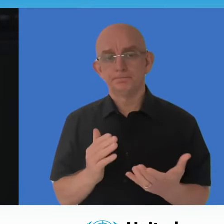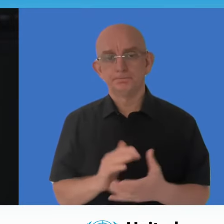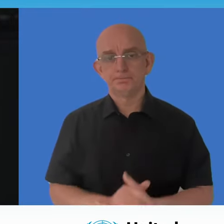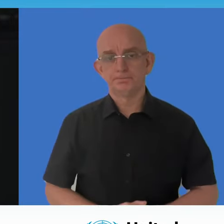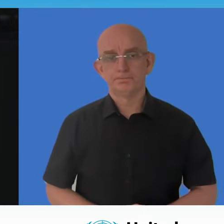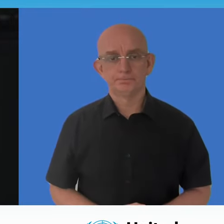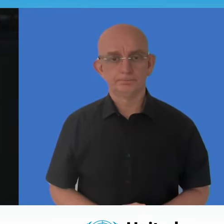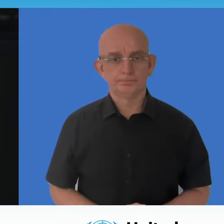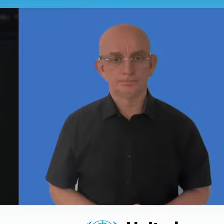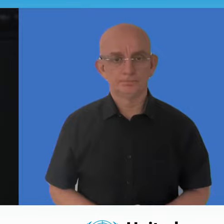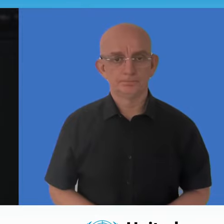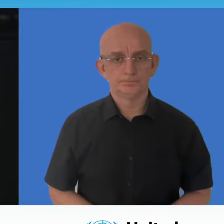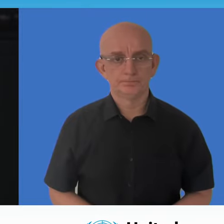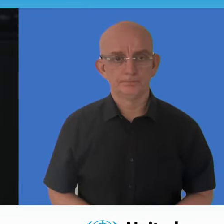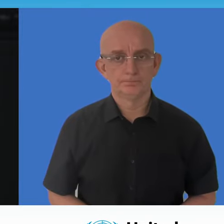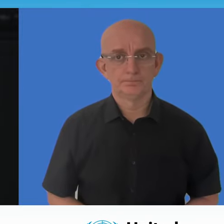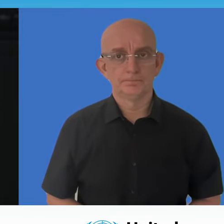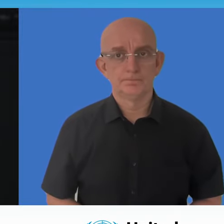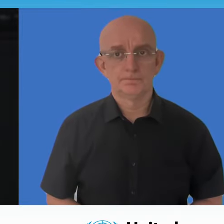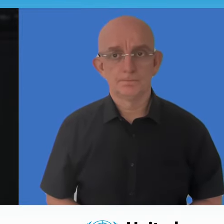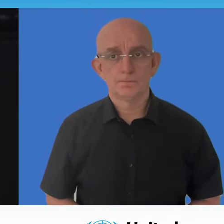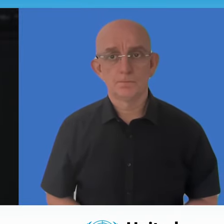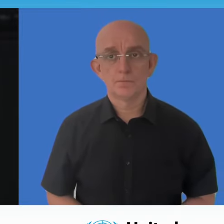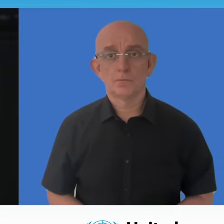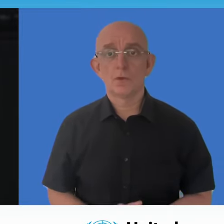understand the work you do in your country.